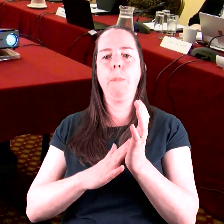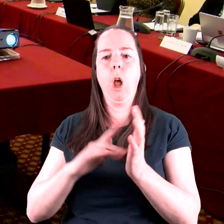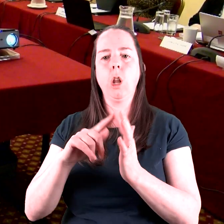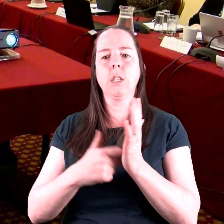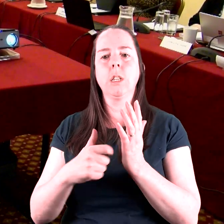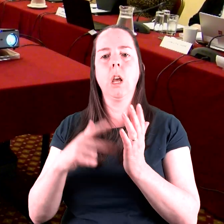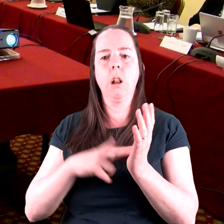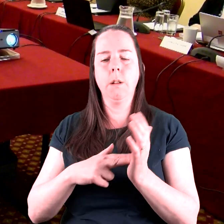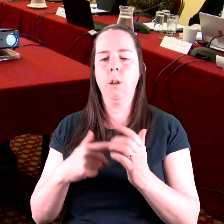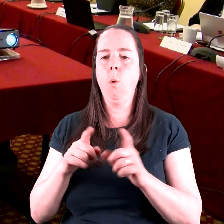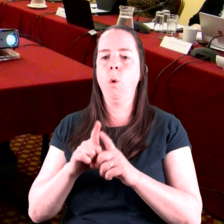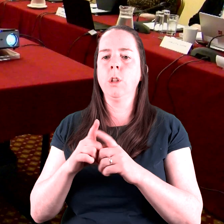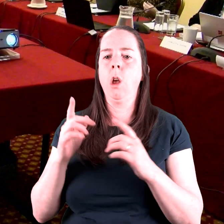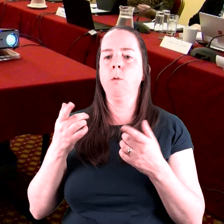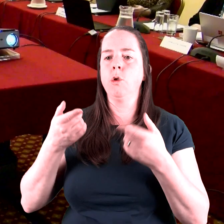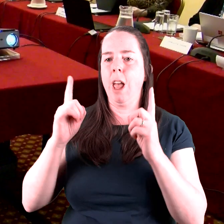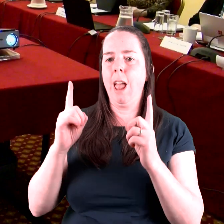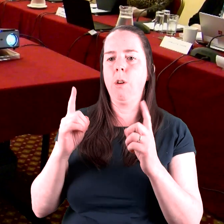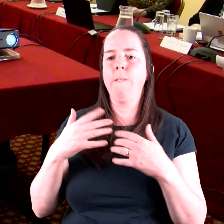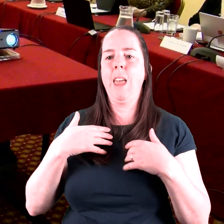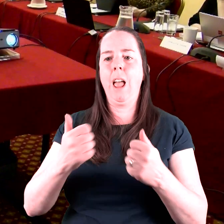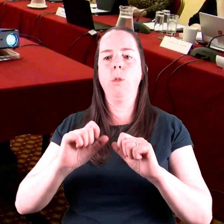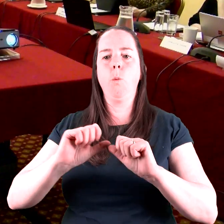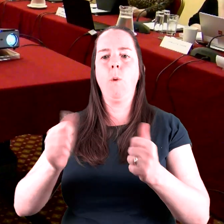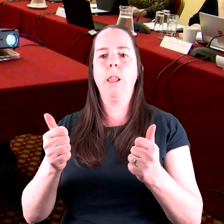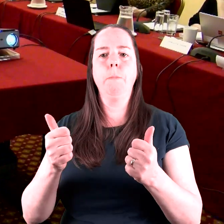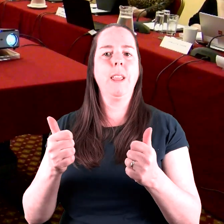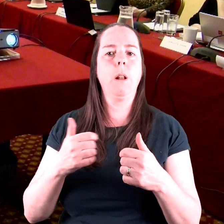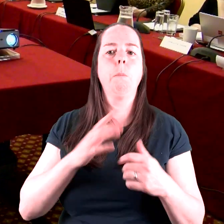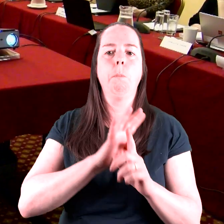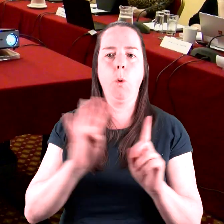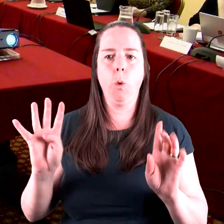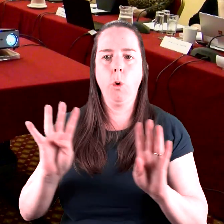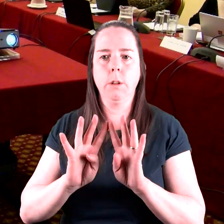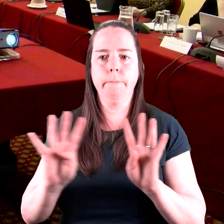in Merton, and I'm also Chair of the Health and Wellbeing Board.